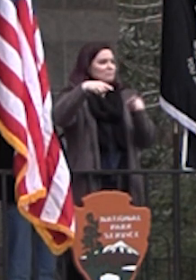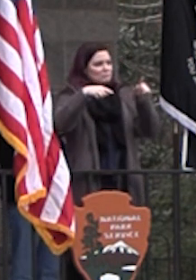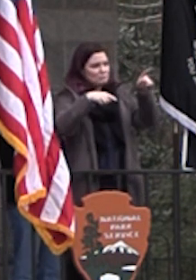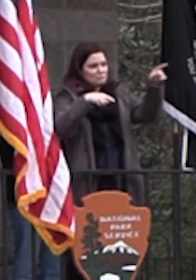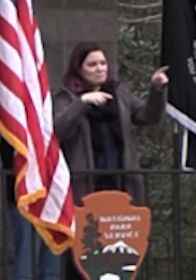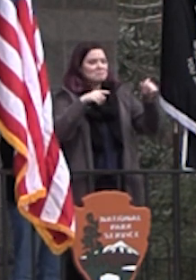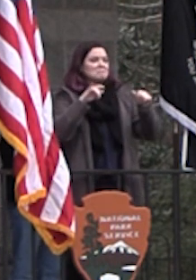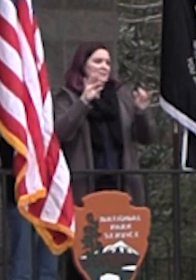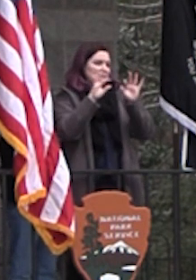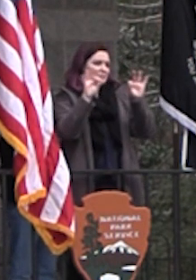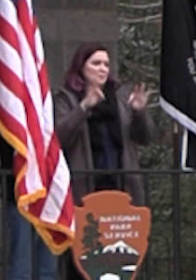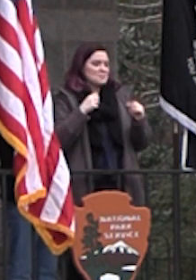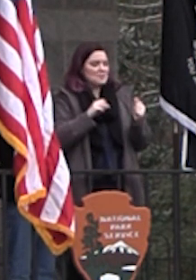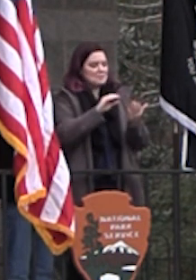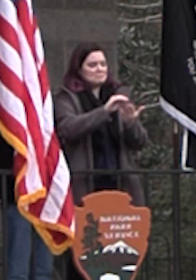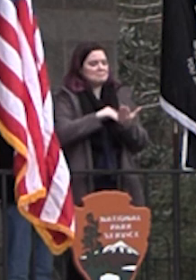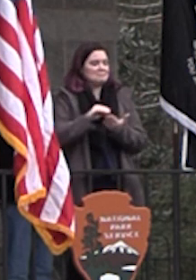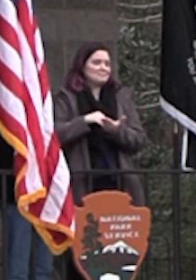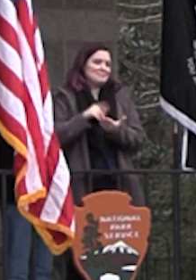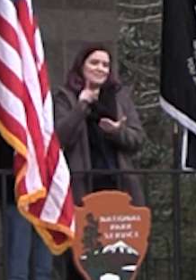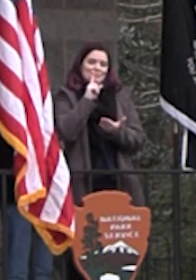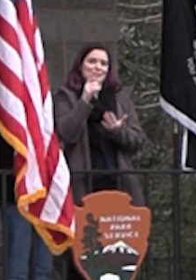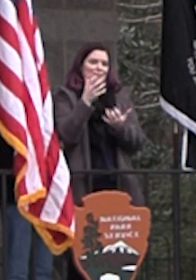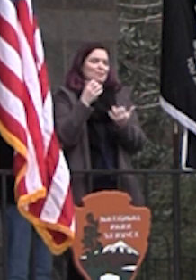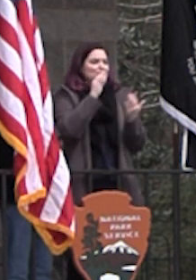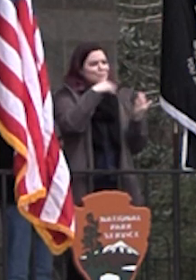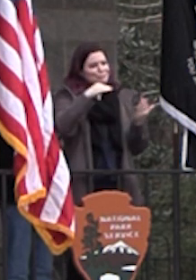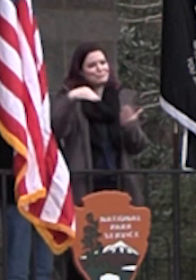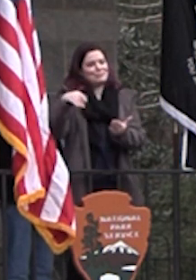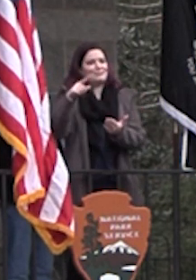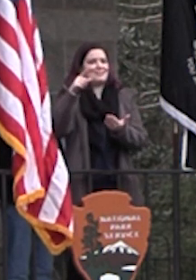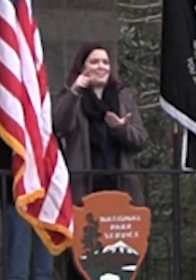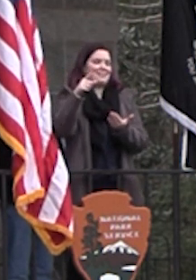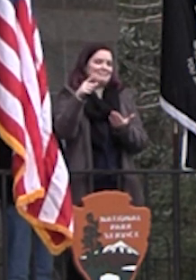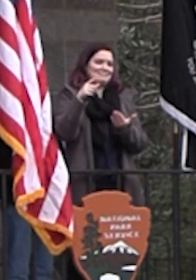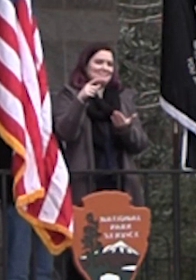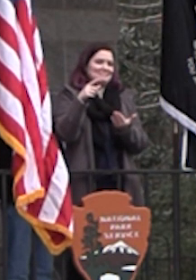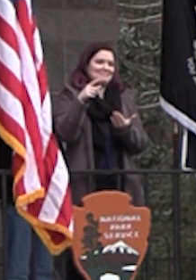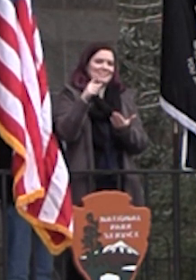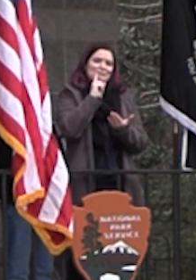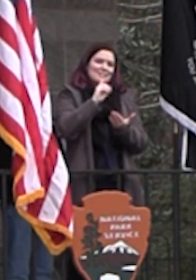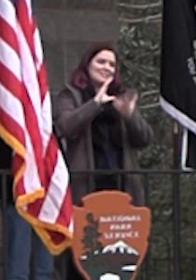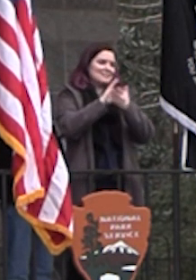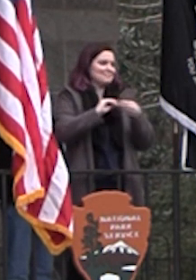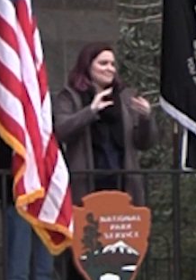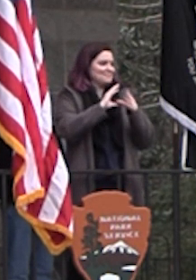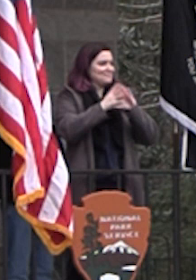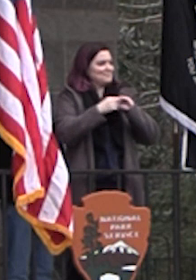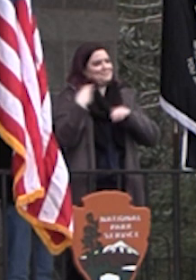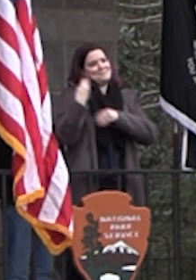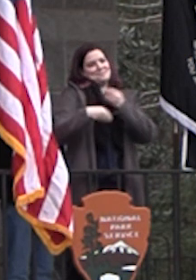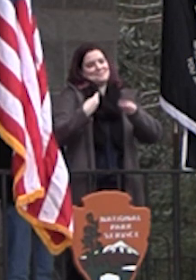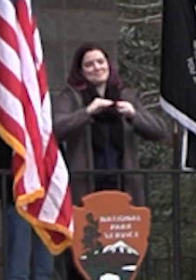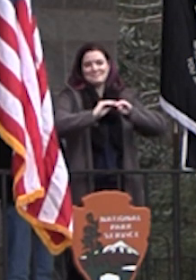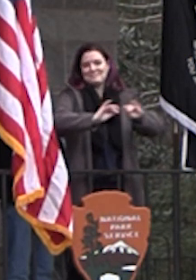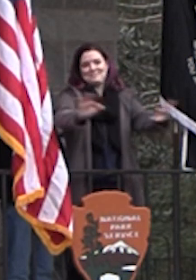encourage you to get one of those because they really want to fill up that, share the legacy of all of our veterans